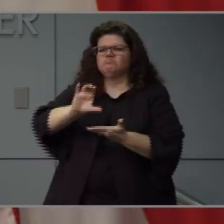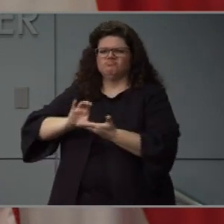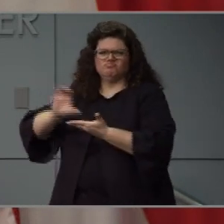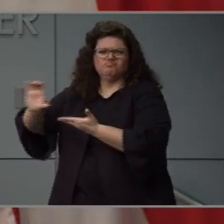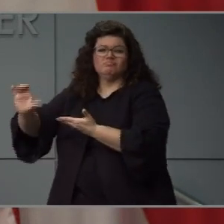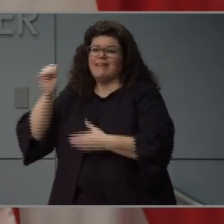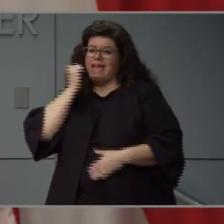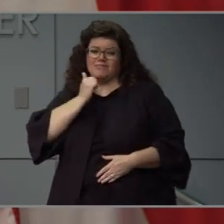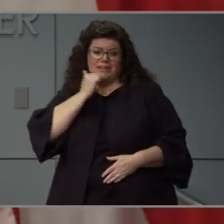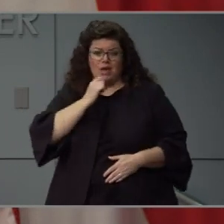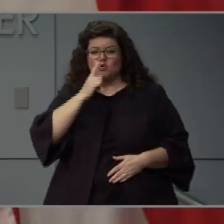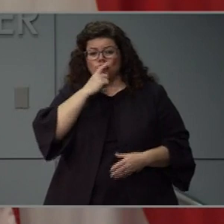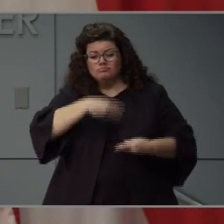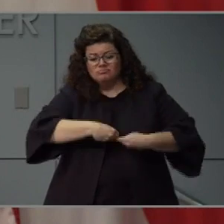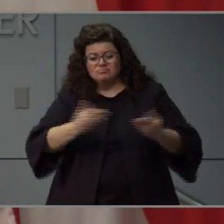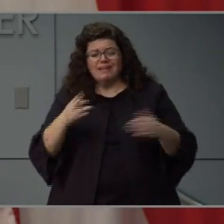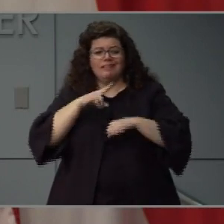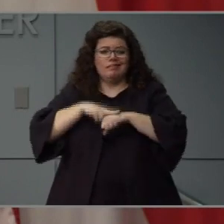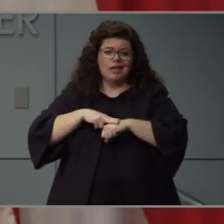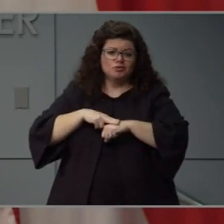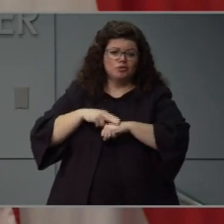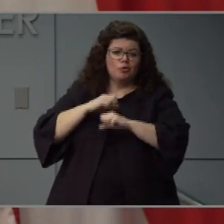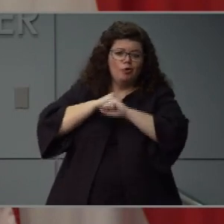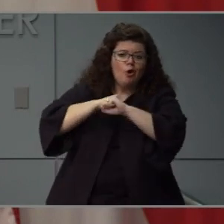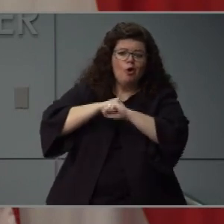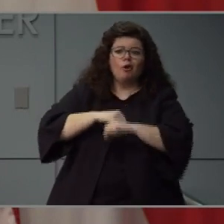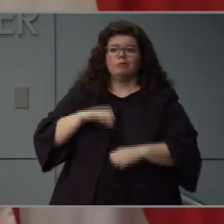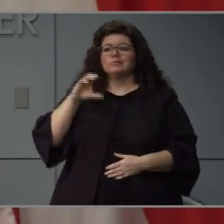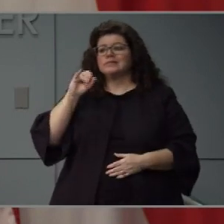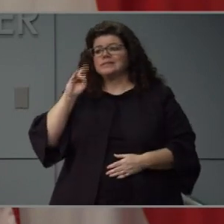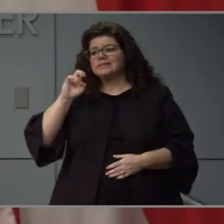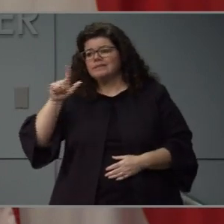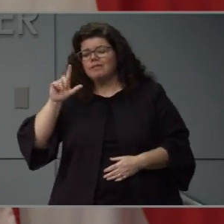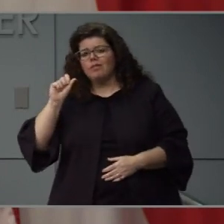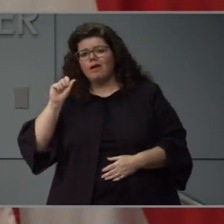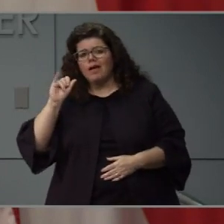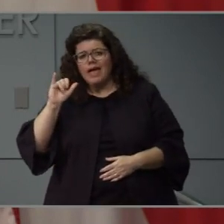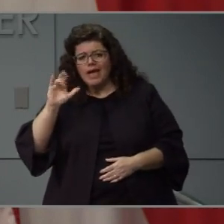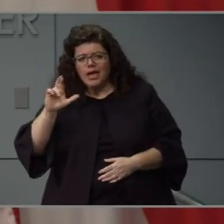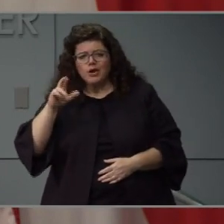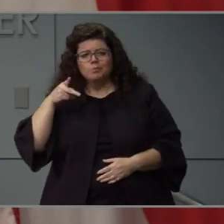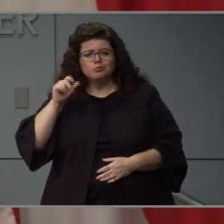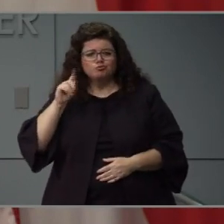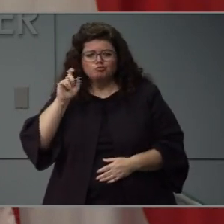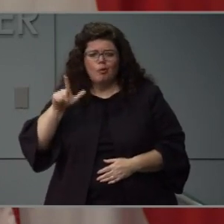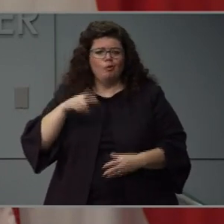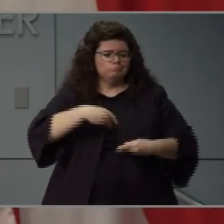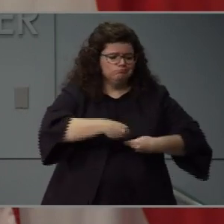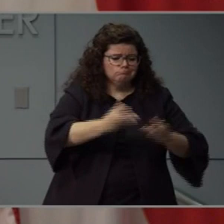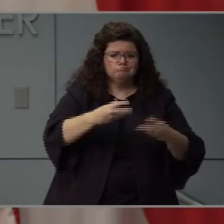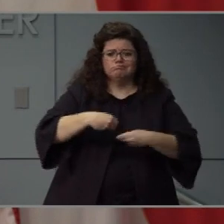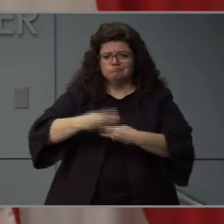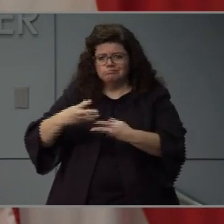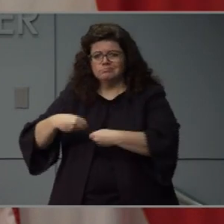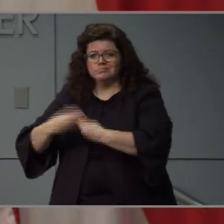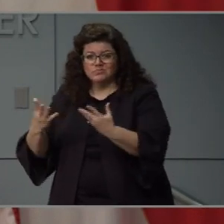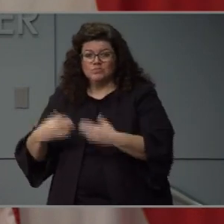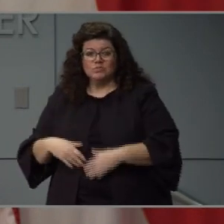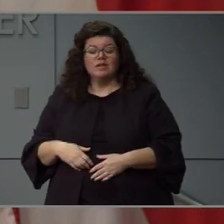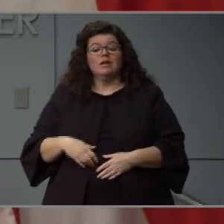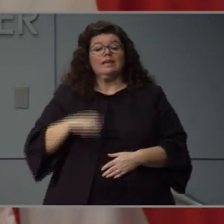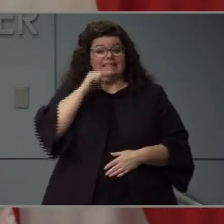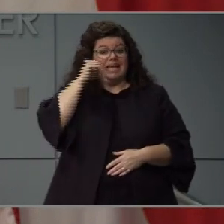via the National Guard, via the Civil Air Patrol, and meeting resource requests. We had about 120 resource